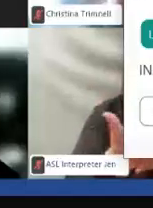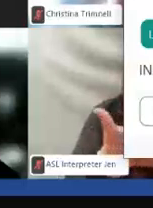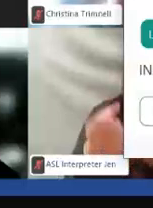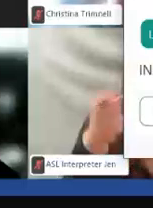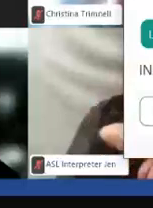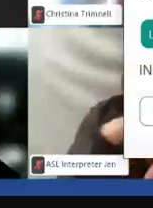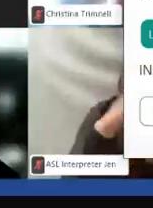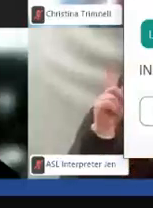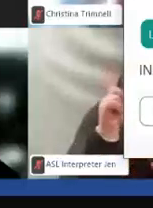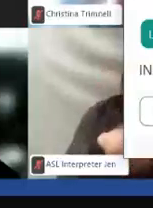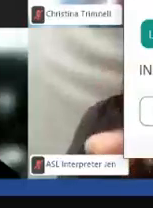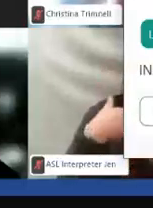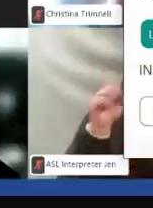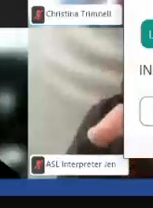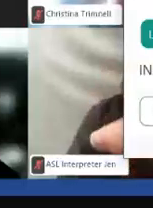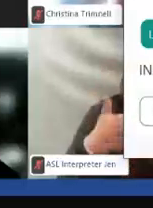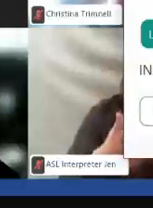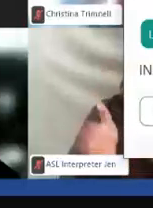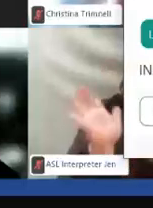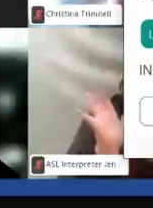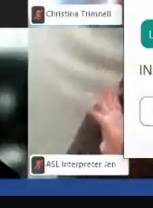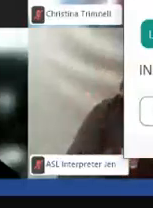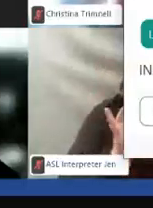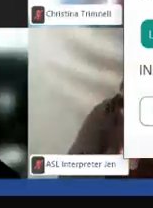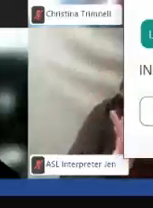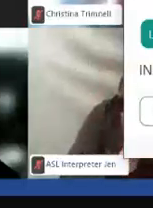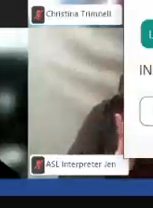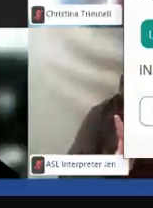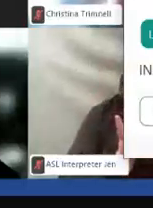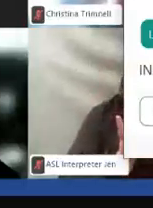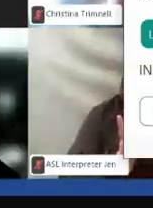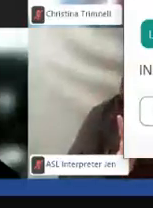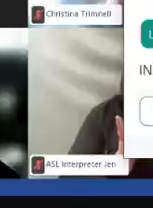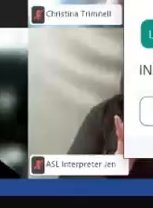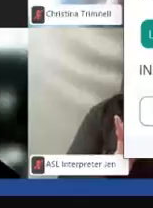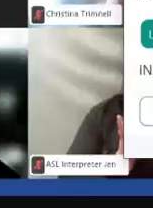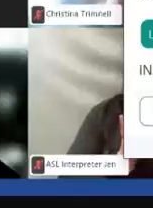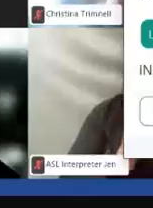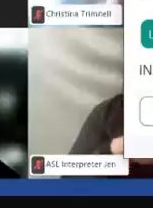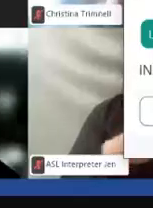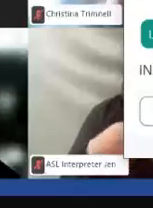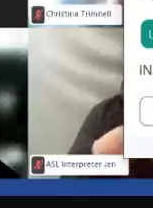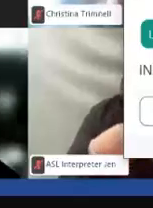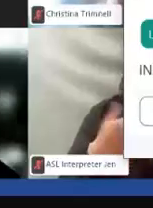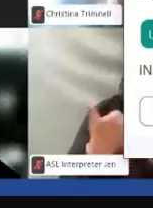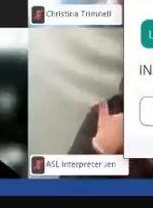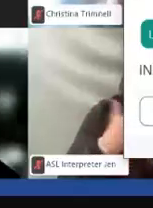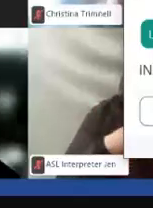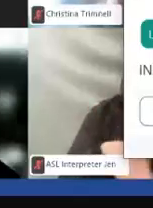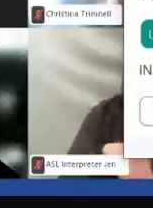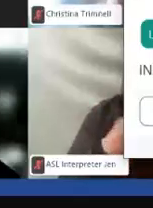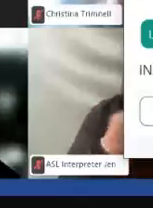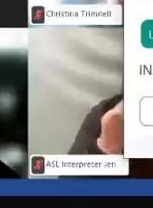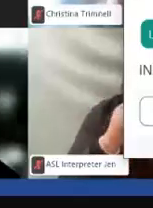at this point, we do not have the ability to take comments. As known, we can, you have my